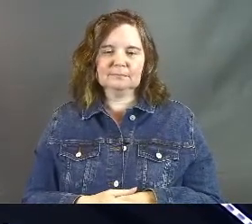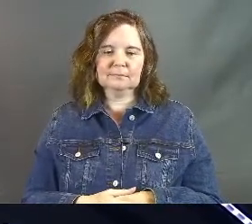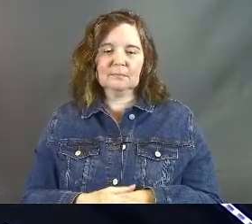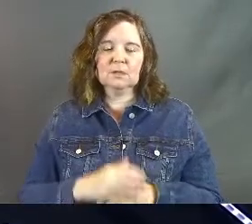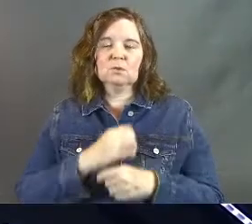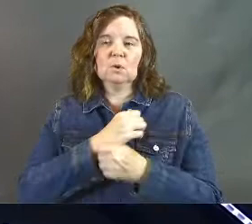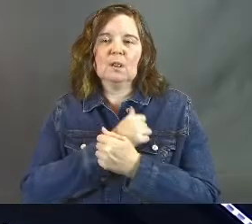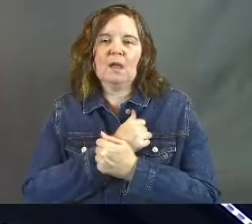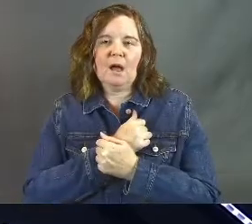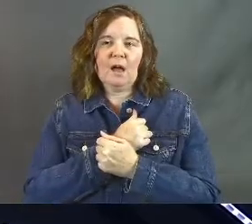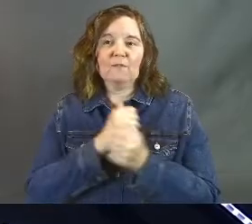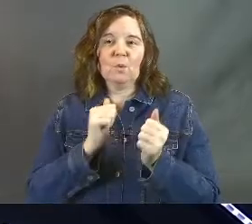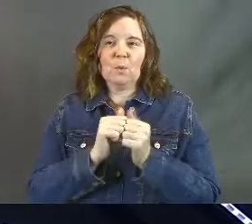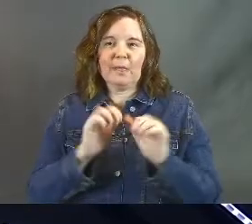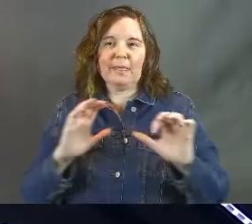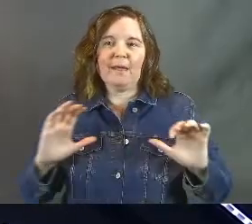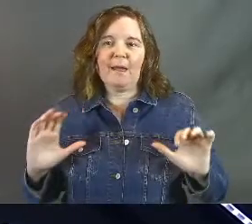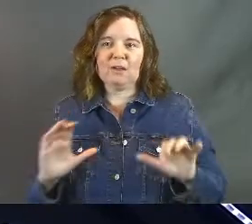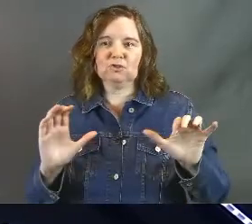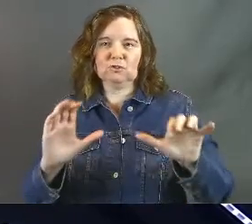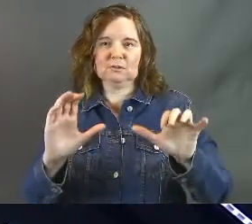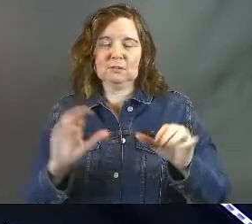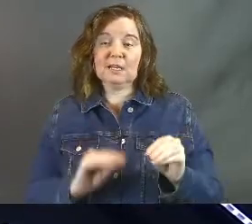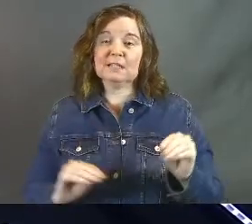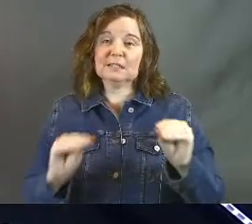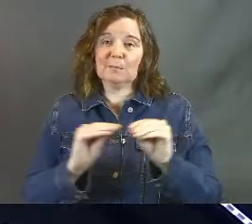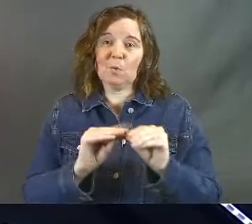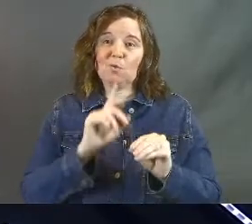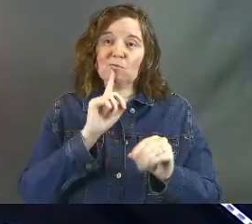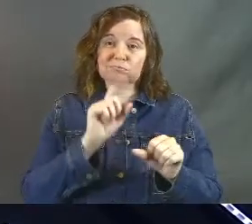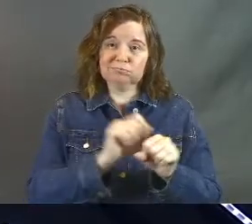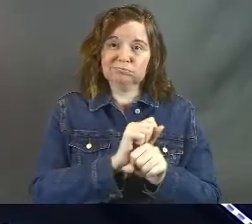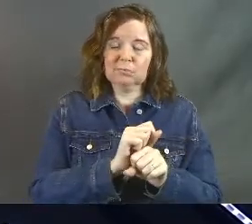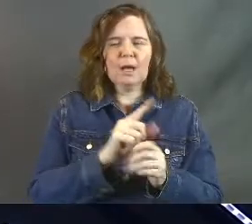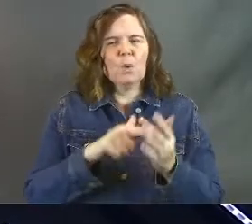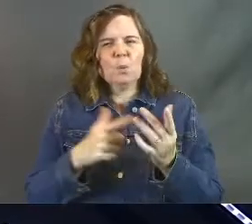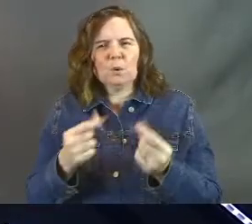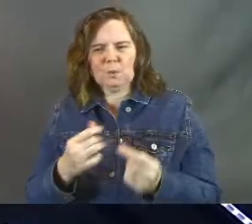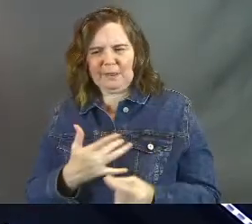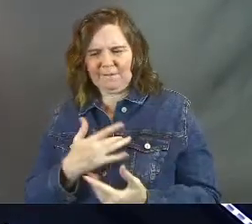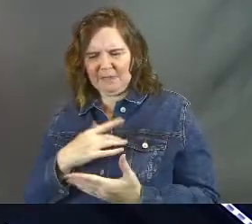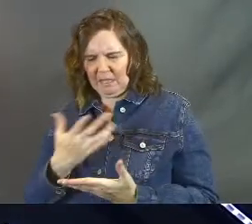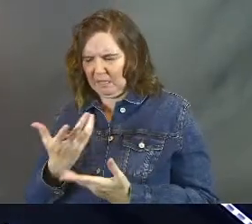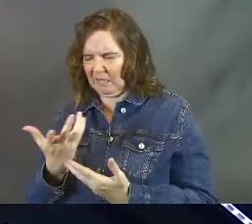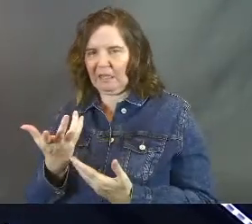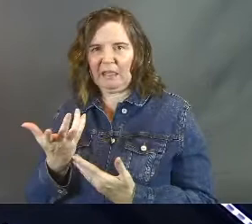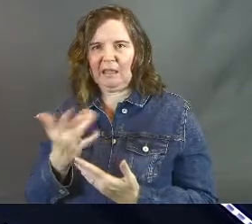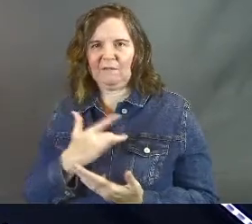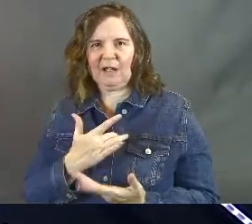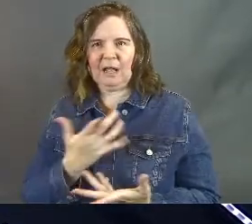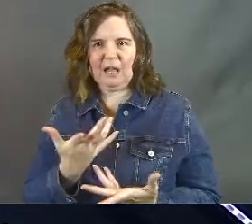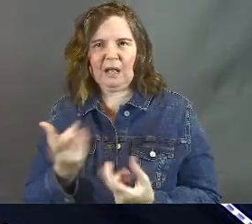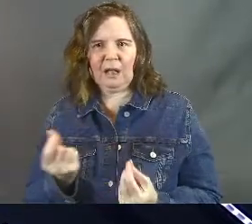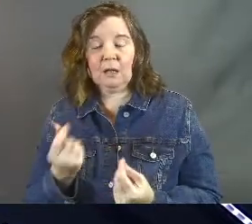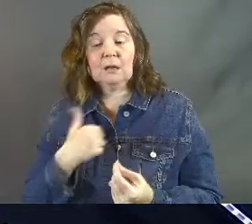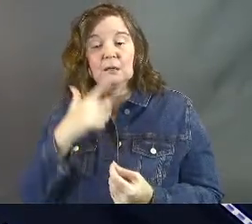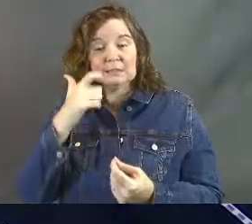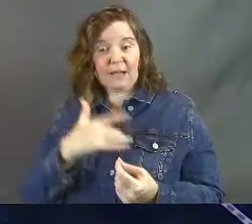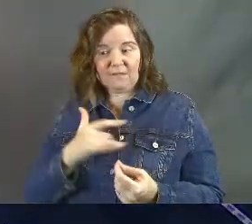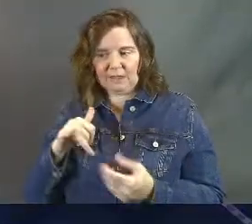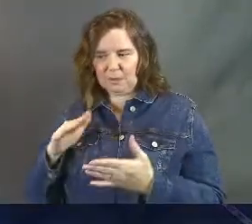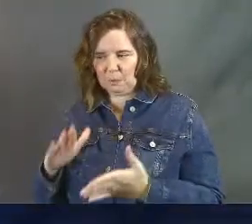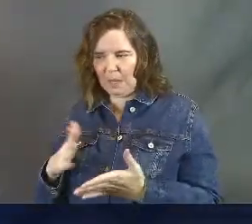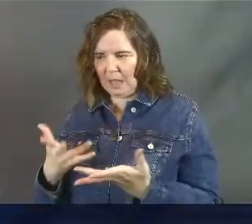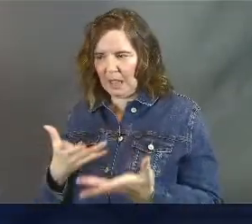To love with action is more real. And what do we do with our feelings with that? Because I feel this